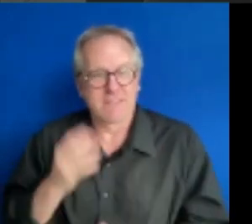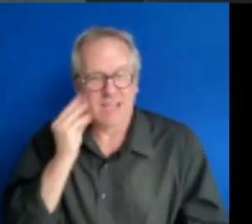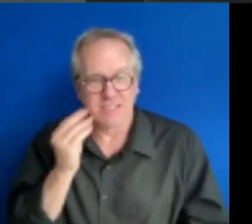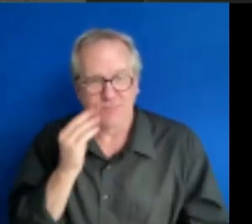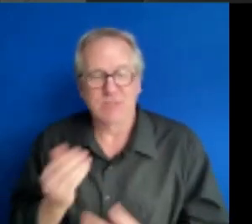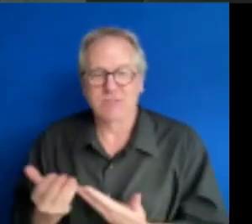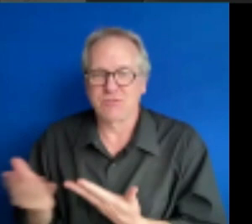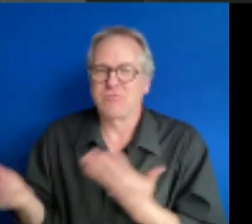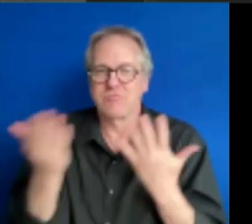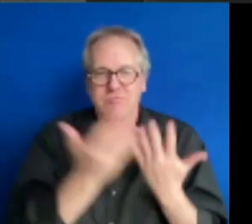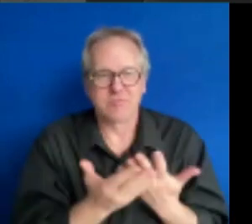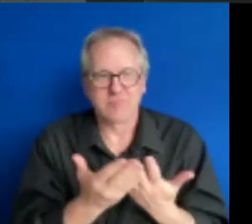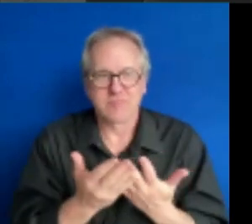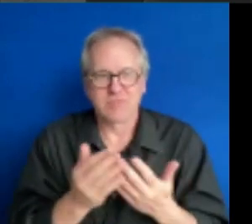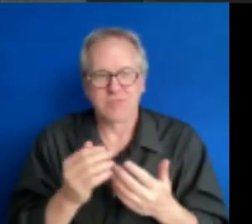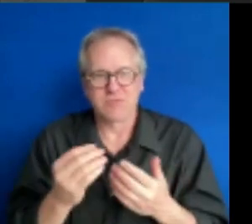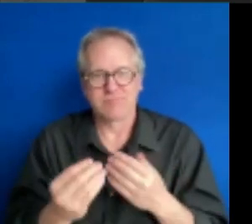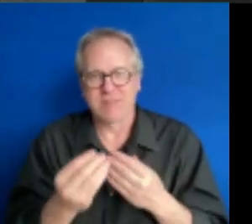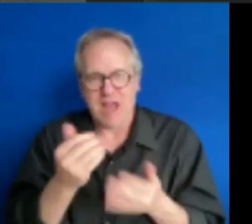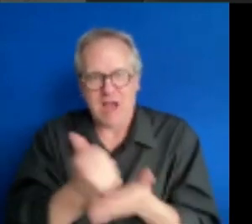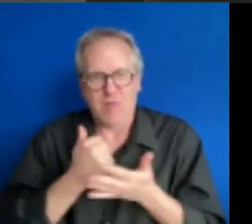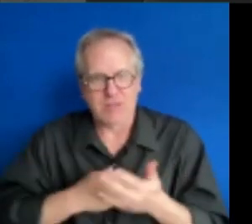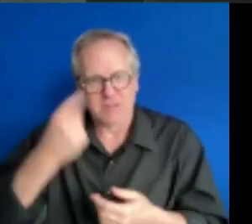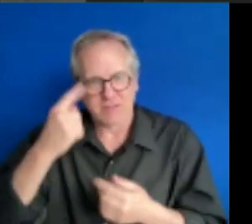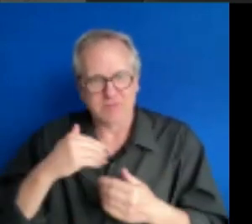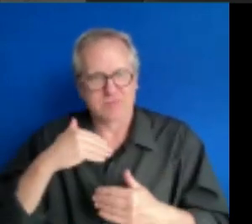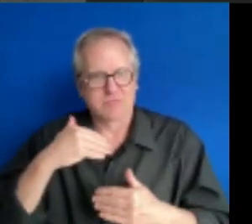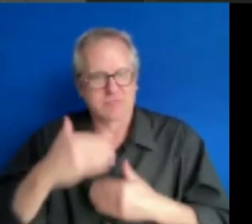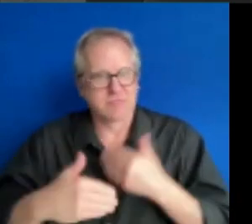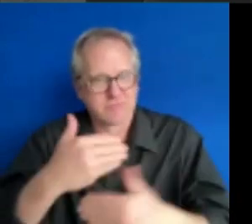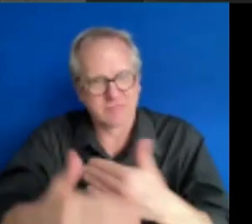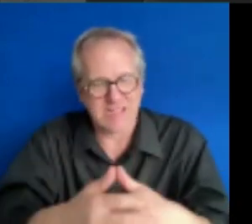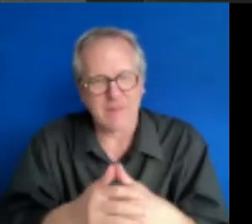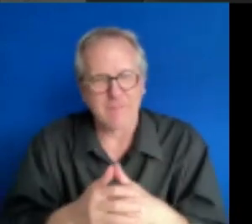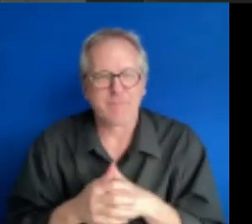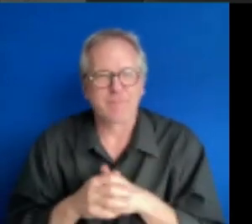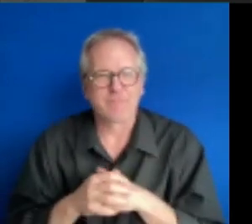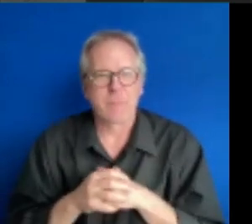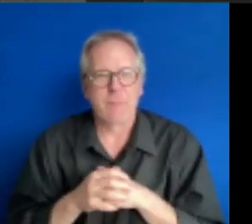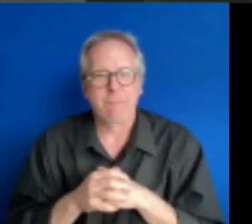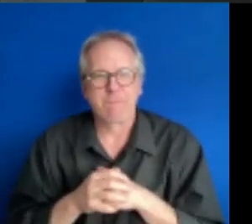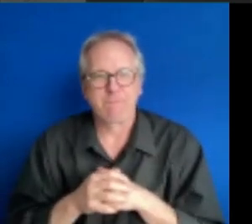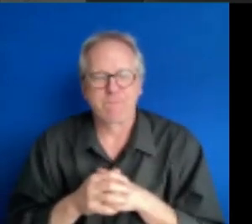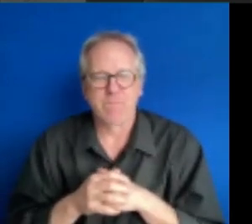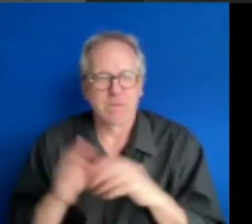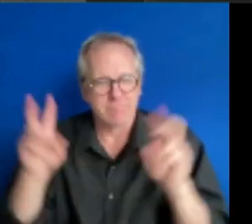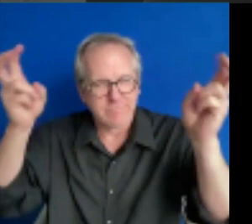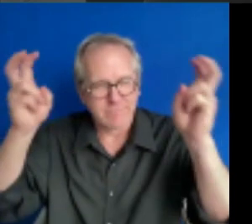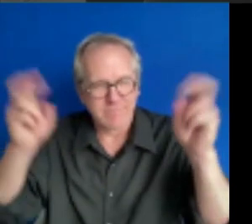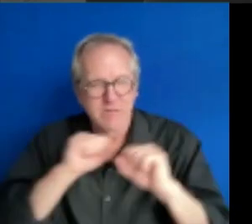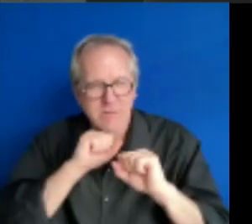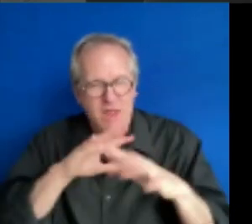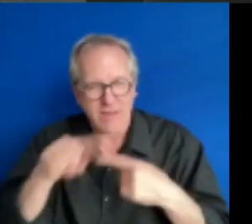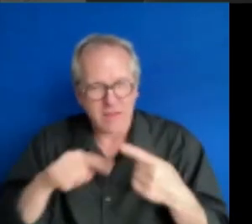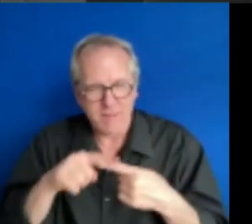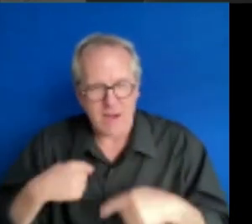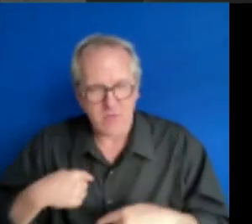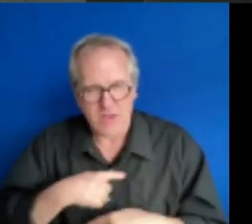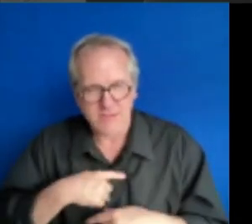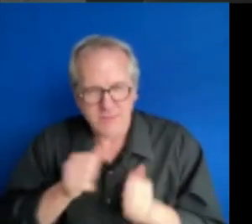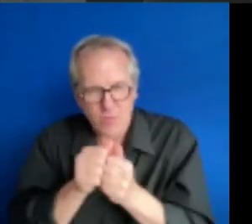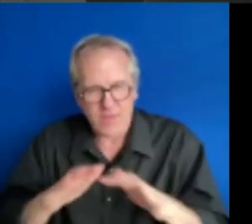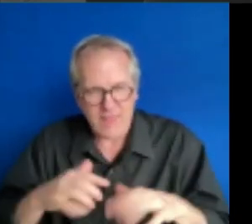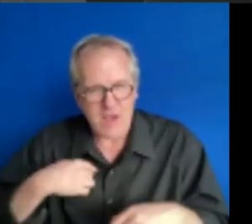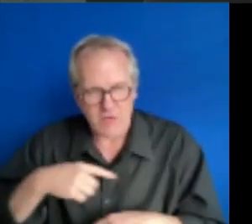at the forefront of our movements. We far too Nothing about us without us, right? I mean, that is